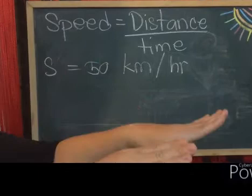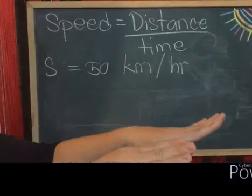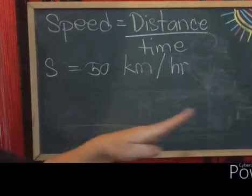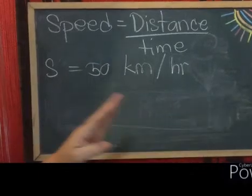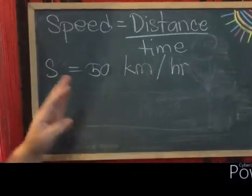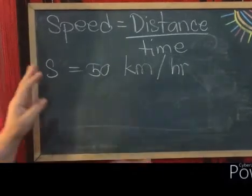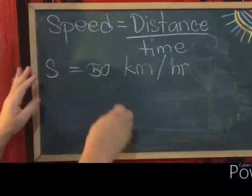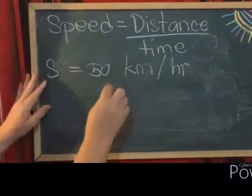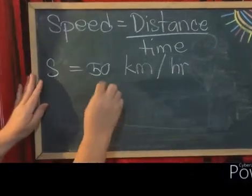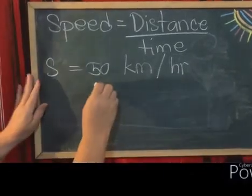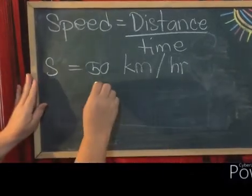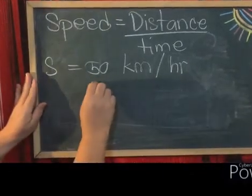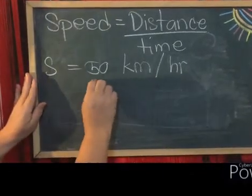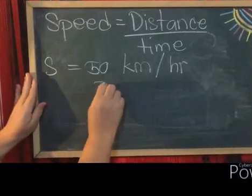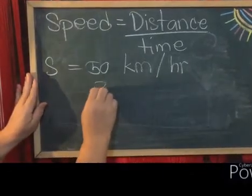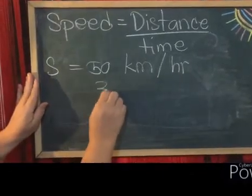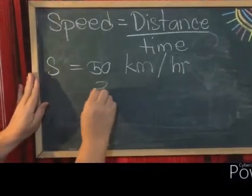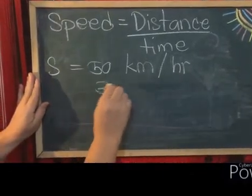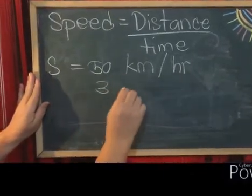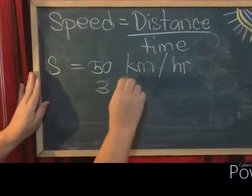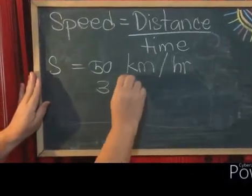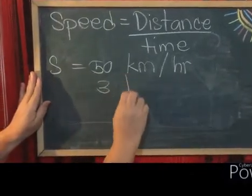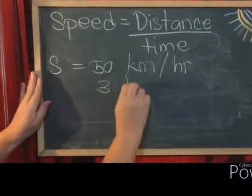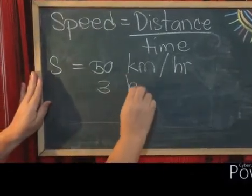divided by